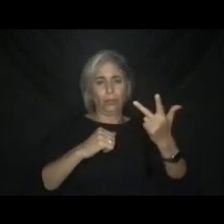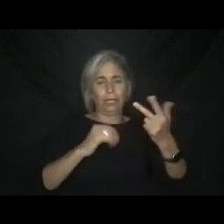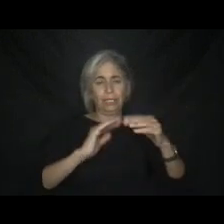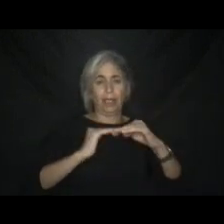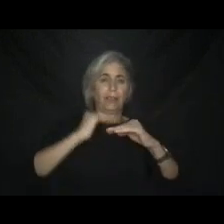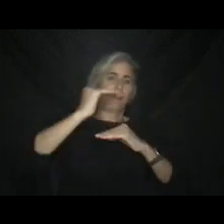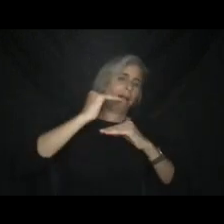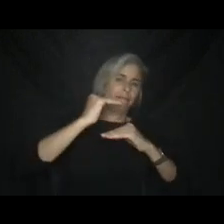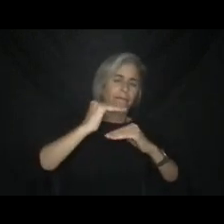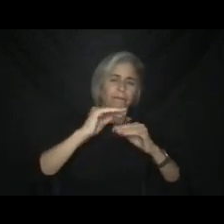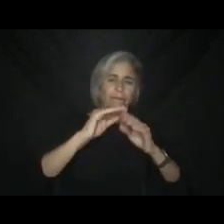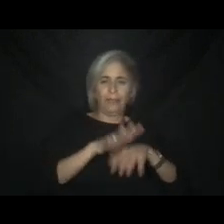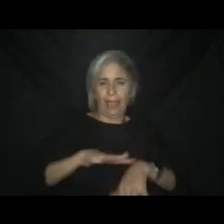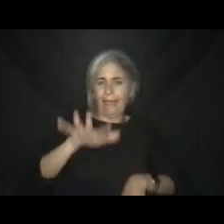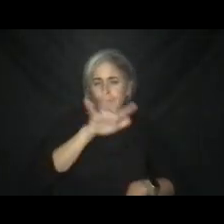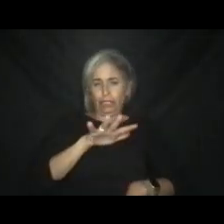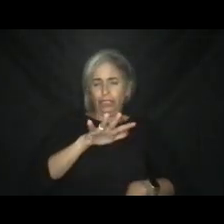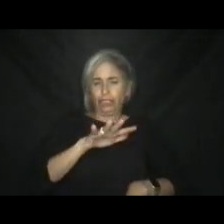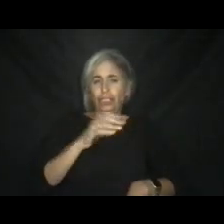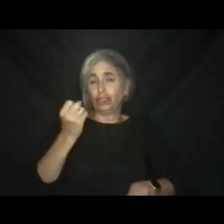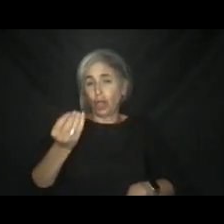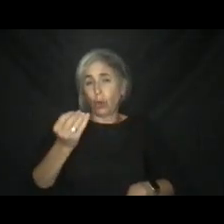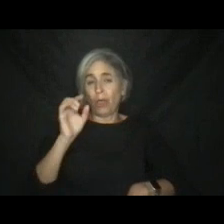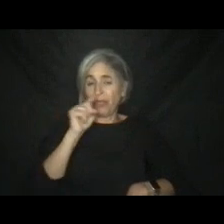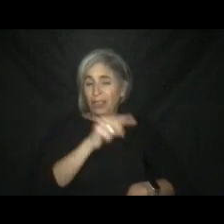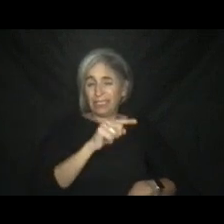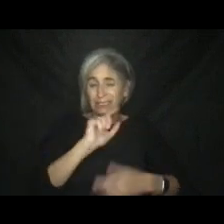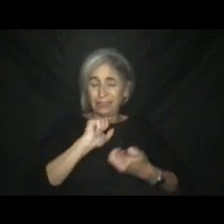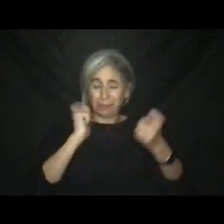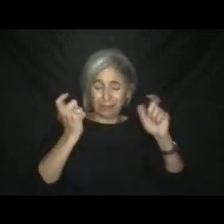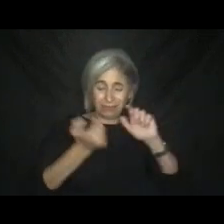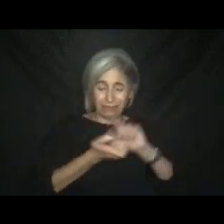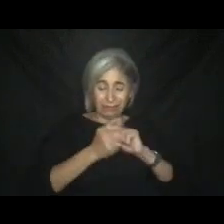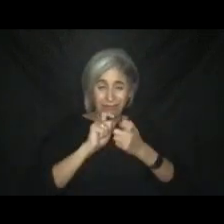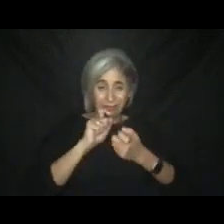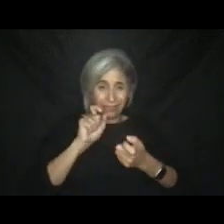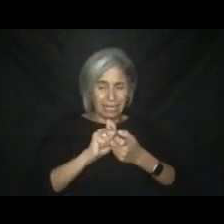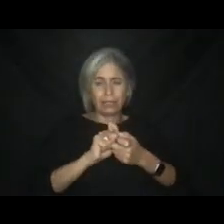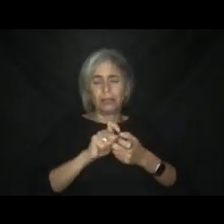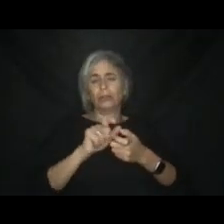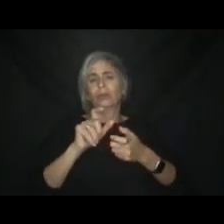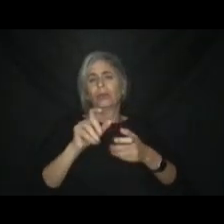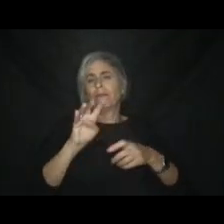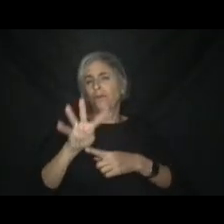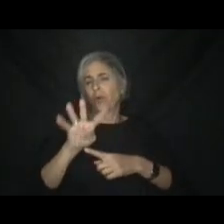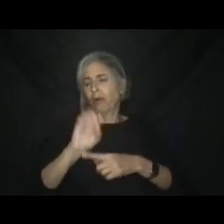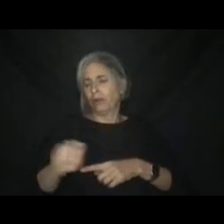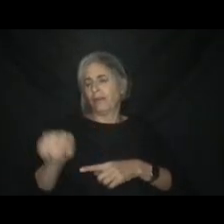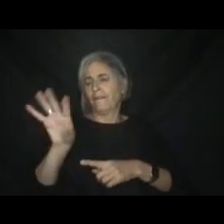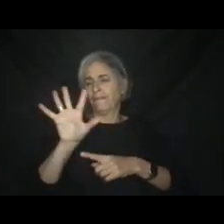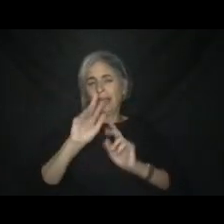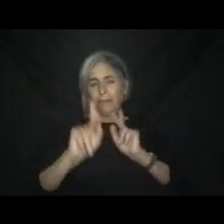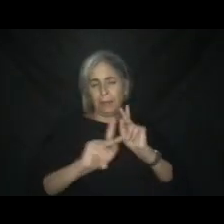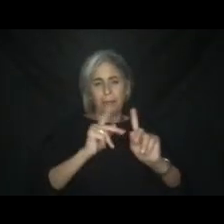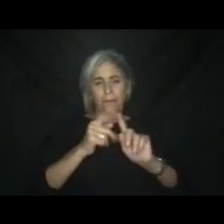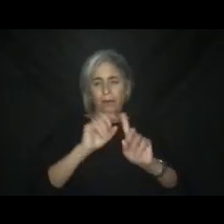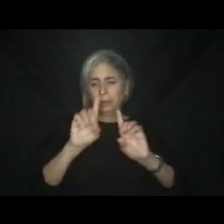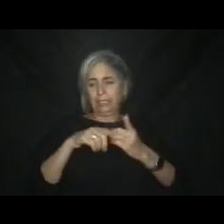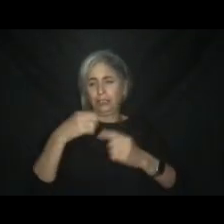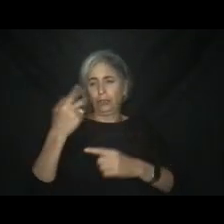above the average. So under this particular change, District 2 acquires 405 people from District